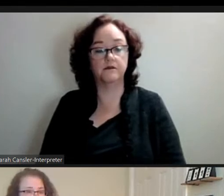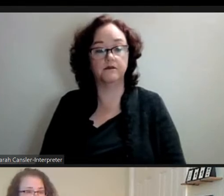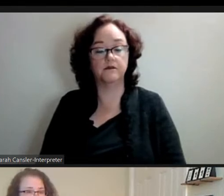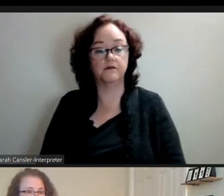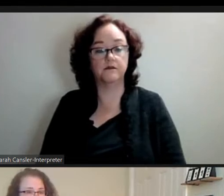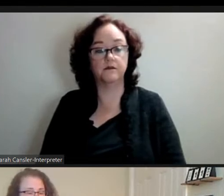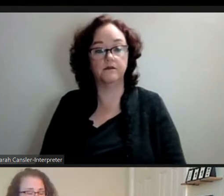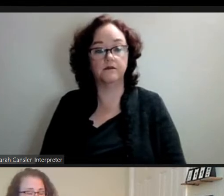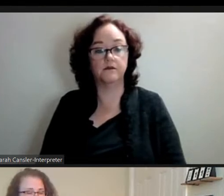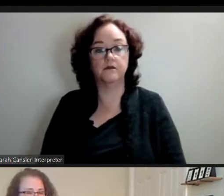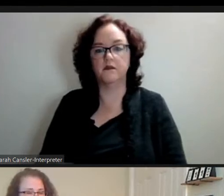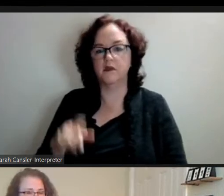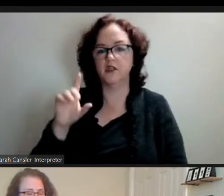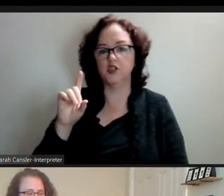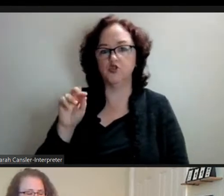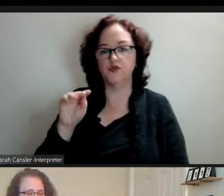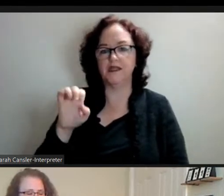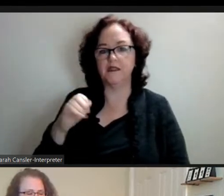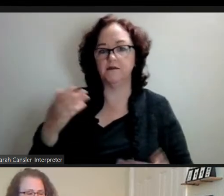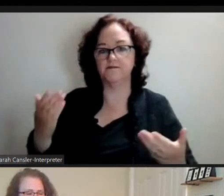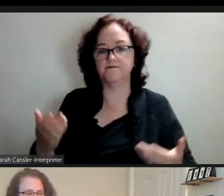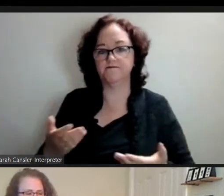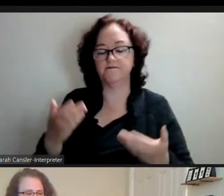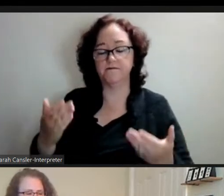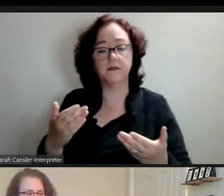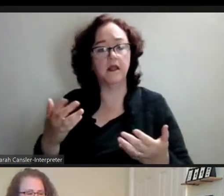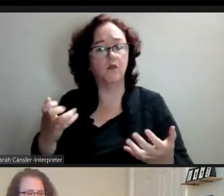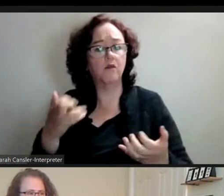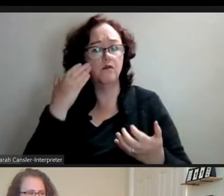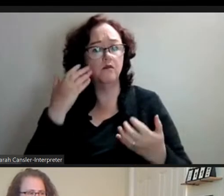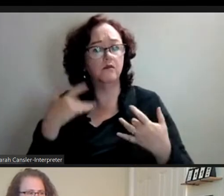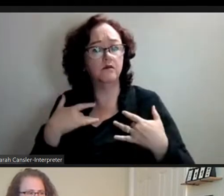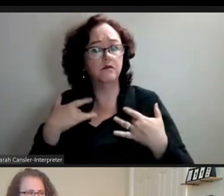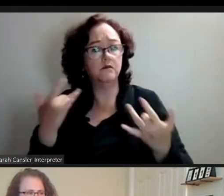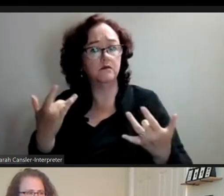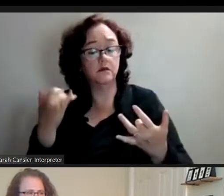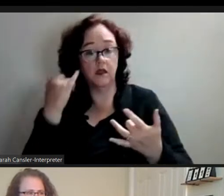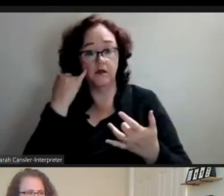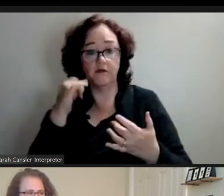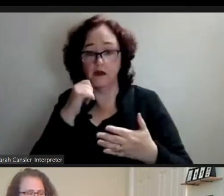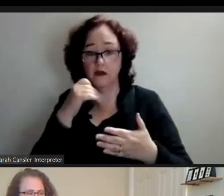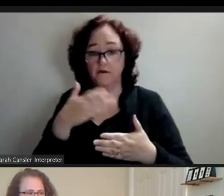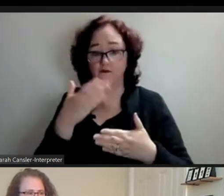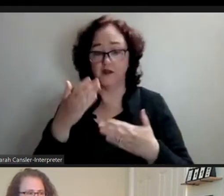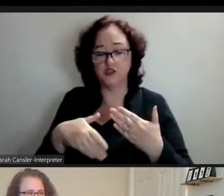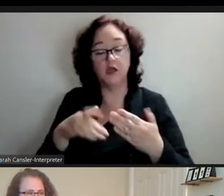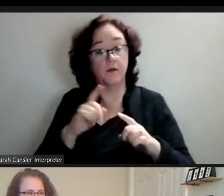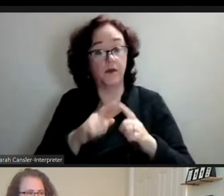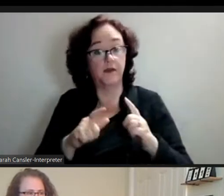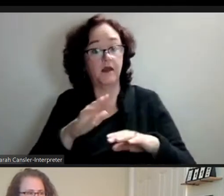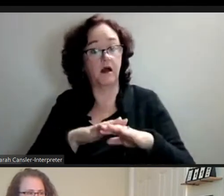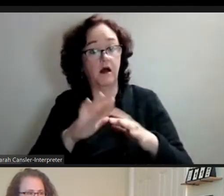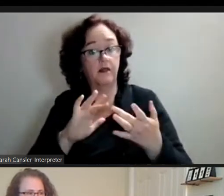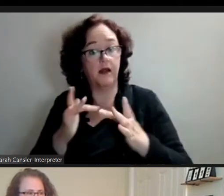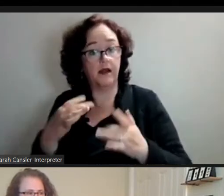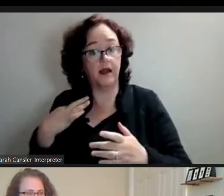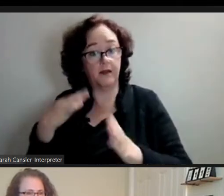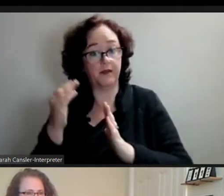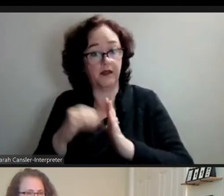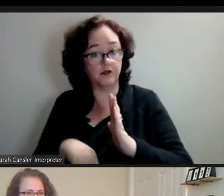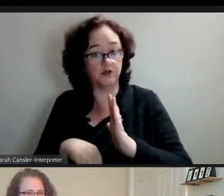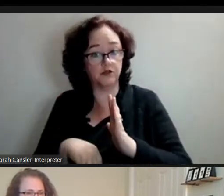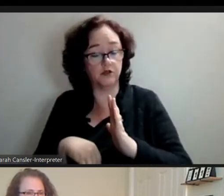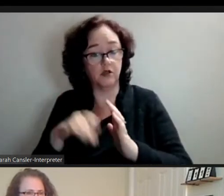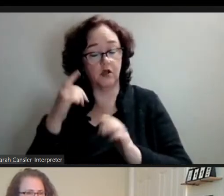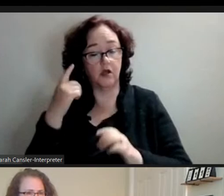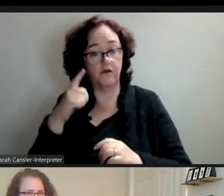This is Doreen. Just the status of the, if it's not finished before then, the online application for ADA